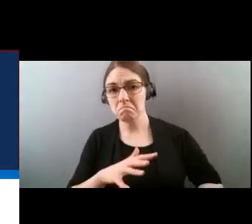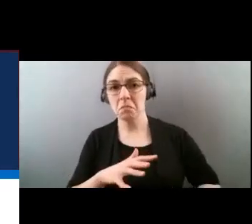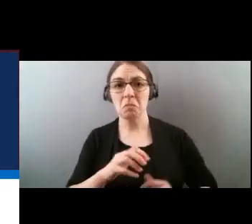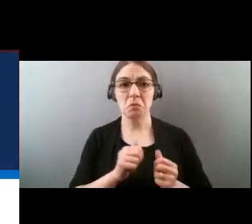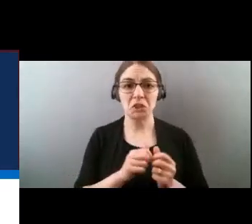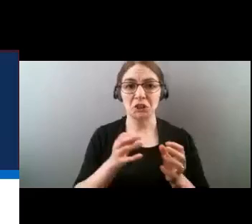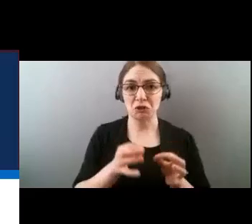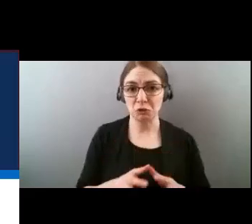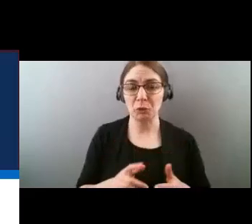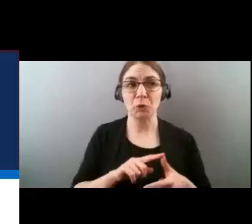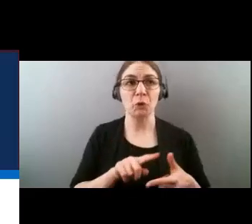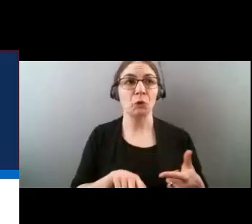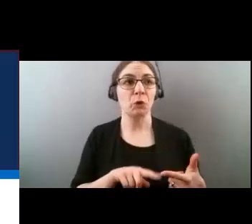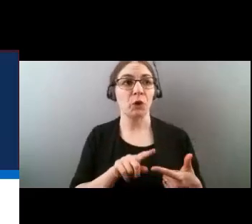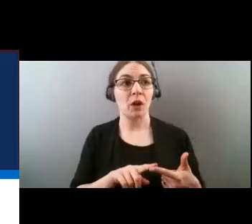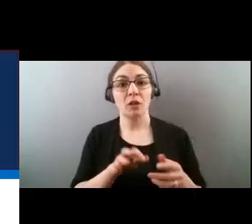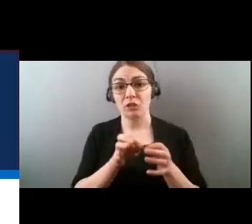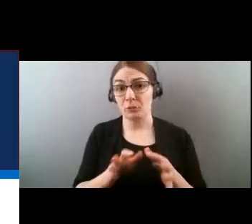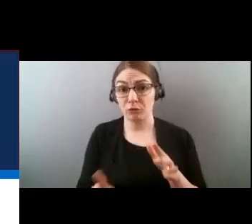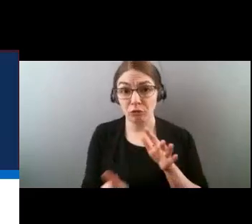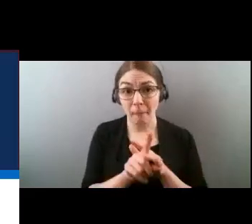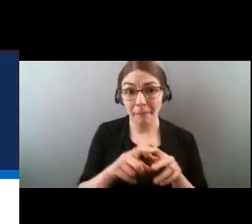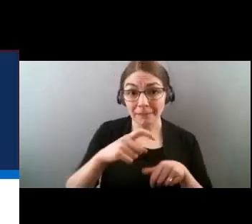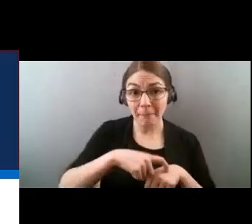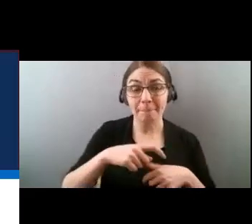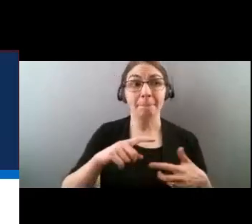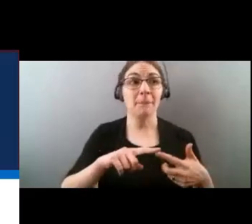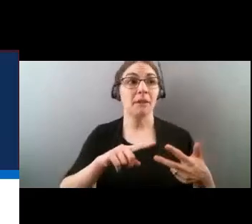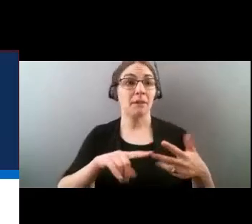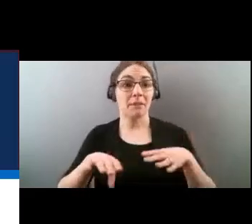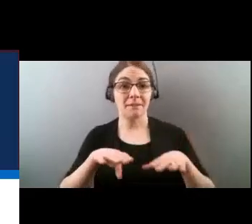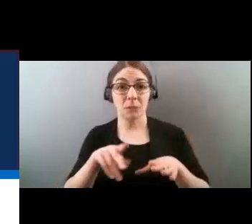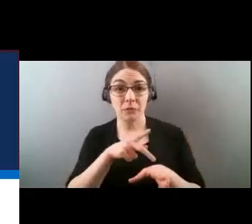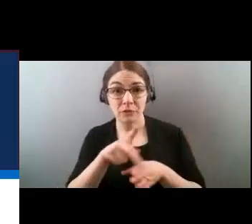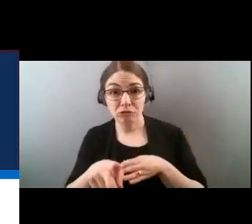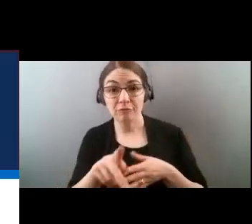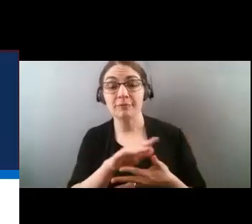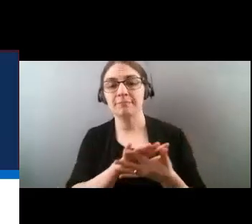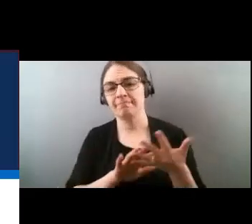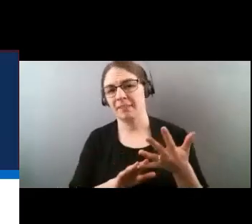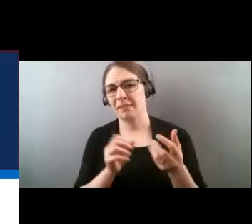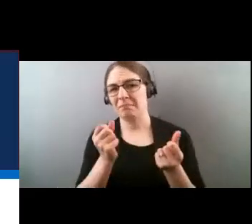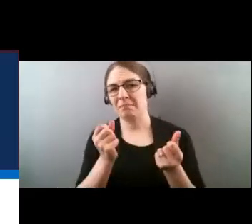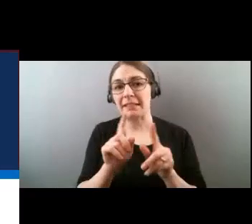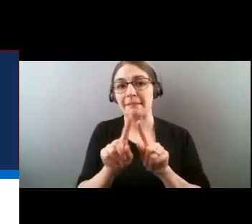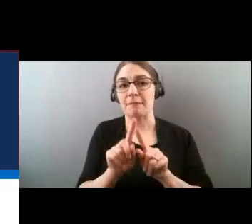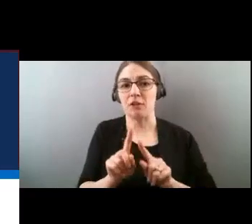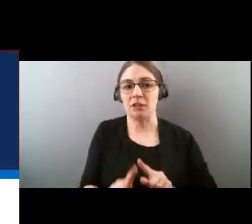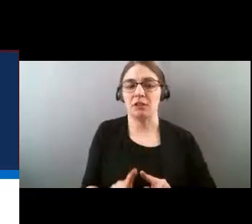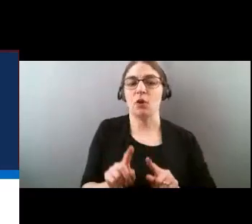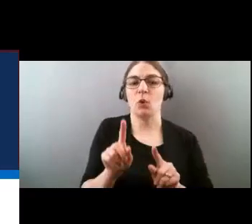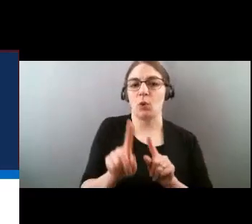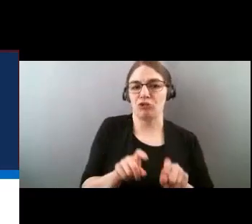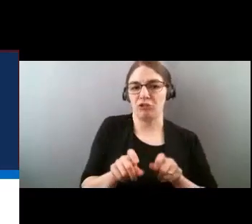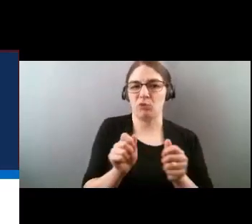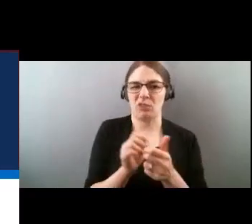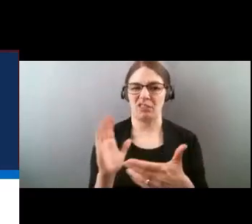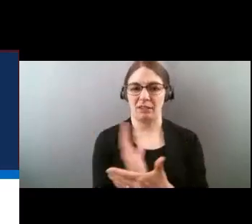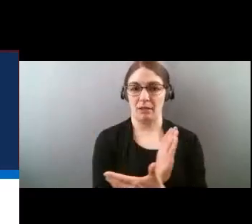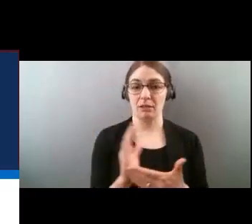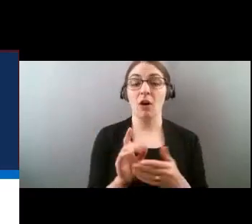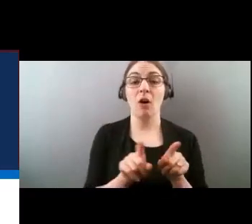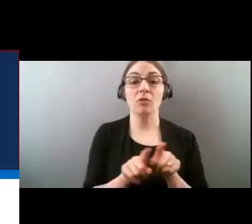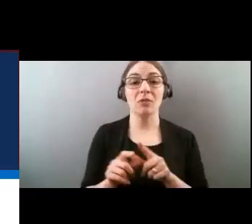interpreter, were they there on time? Were they professional? There are a number of different scalable questions. And then also there's some open